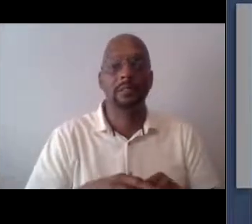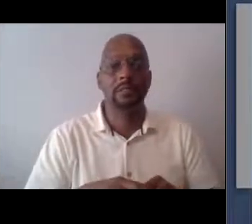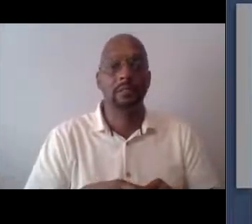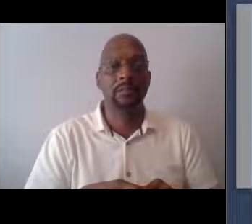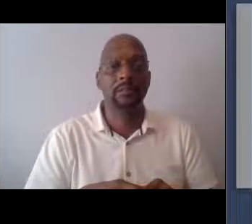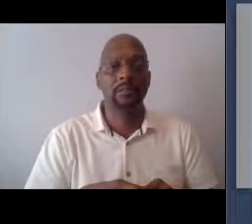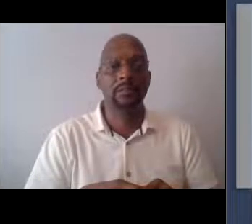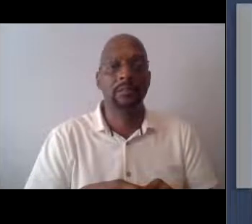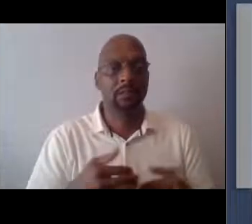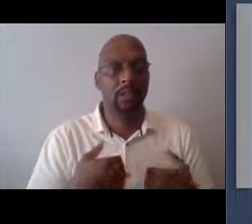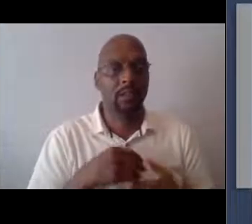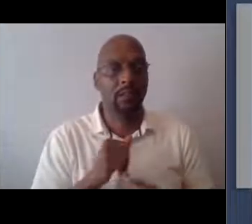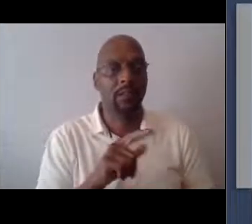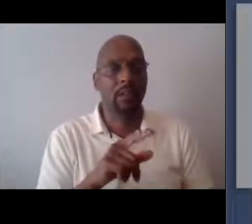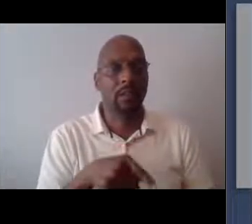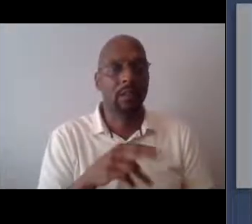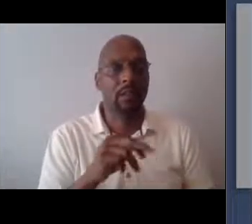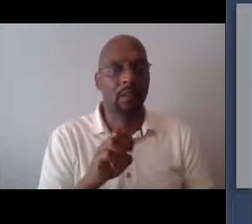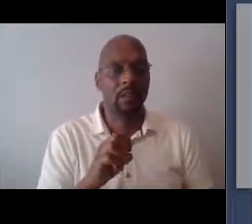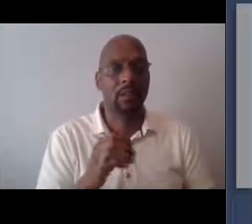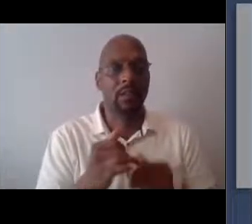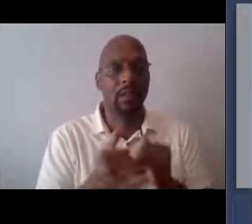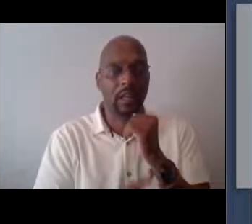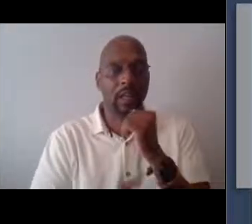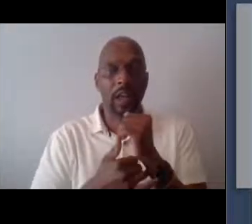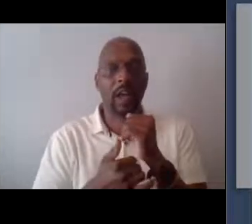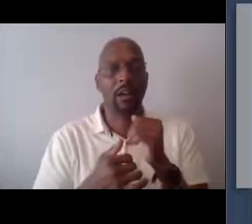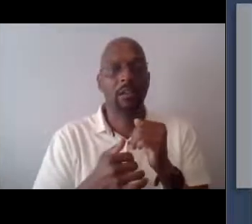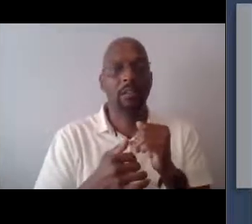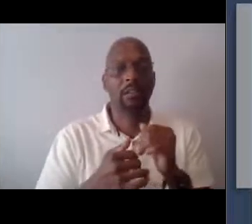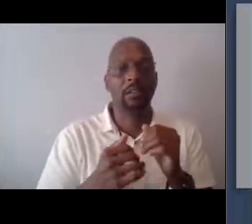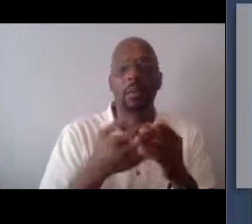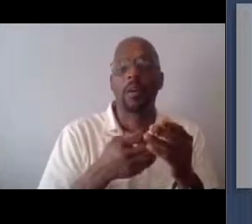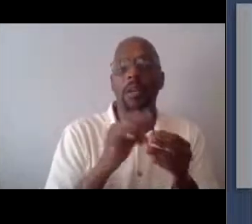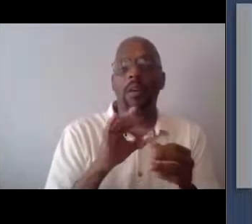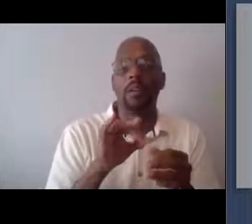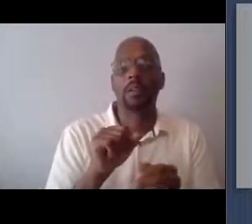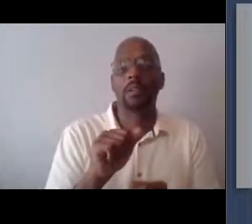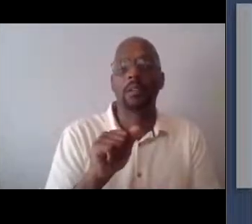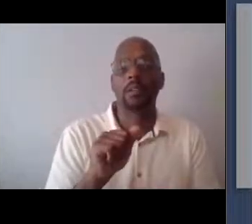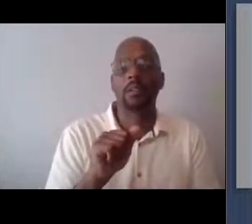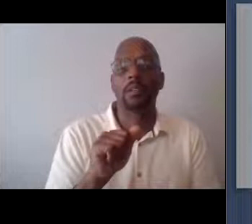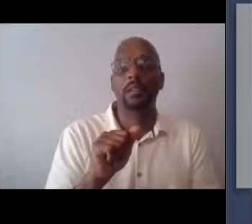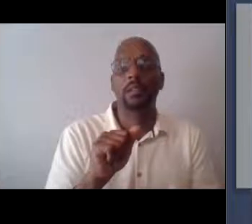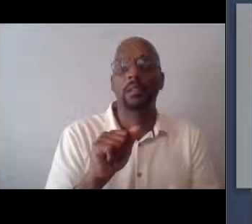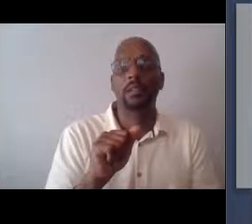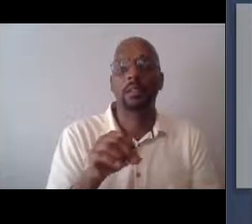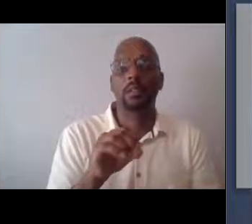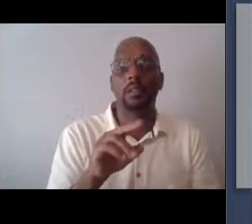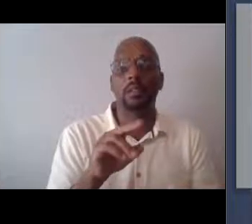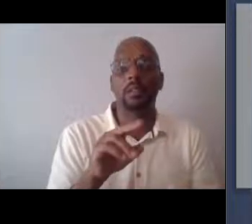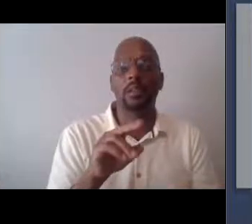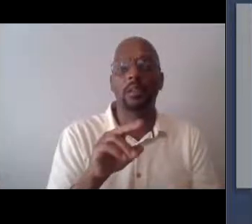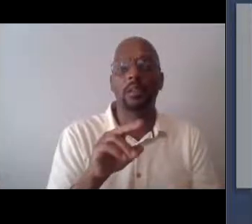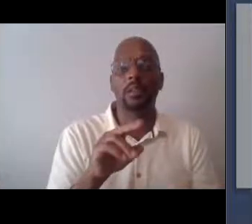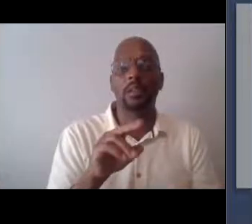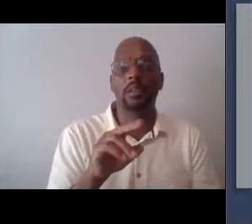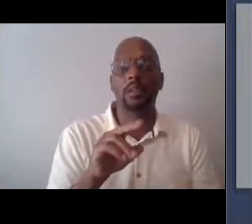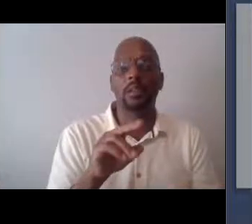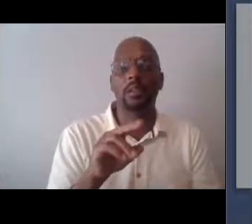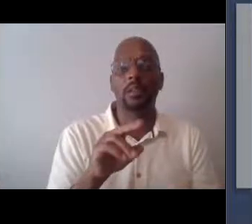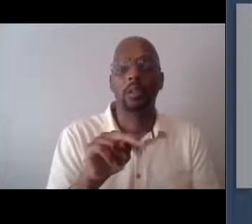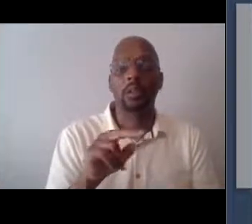Amador County as part of the San Joaquin Valley. Thank you for noting that. Not it, just saying. Thank